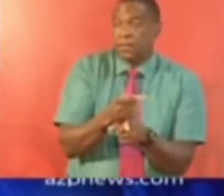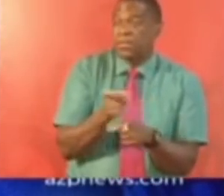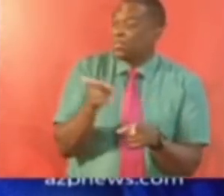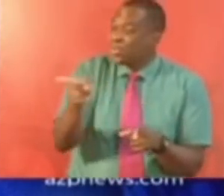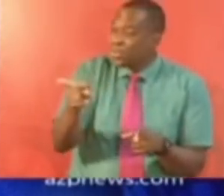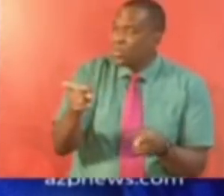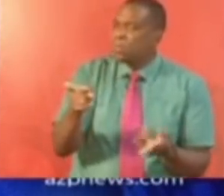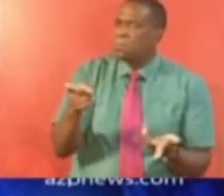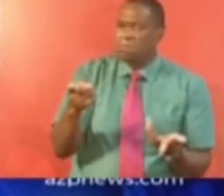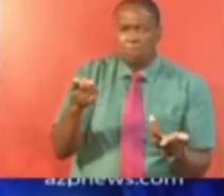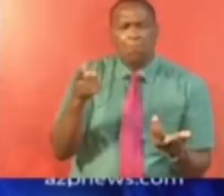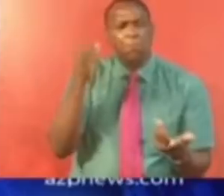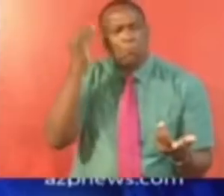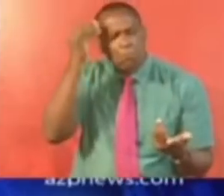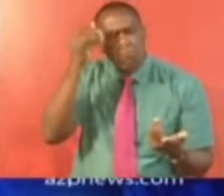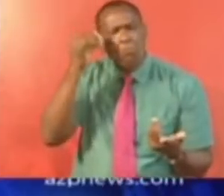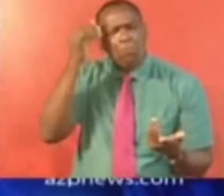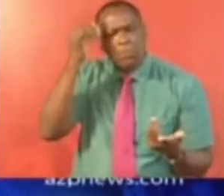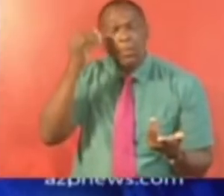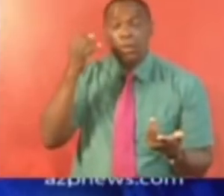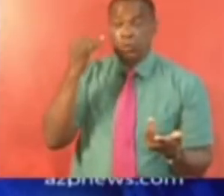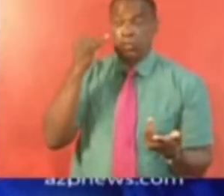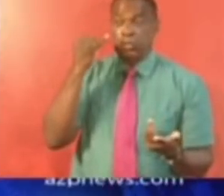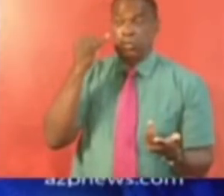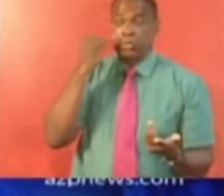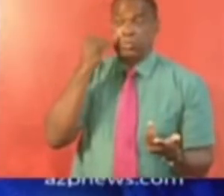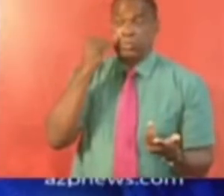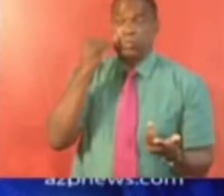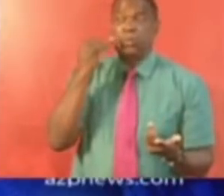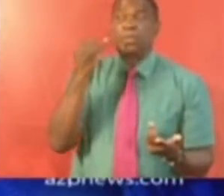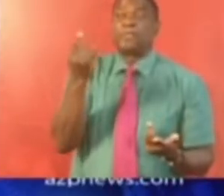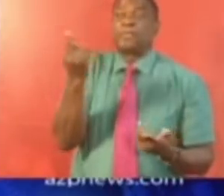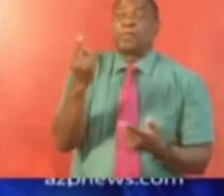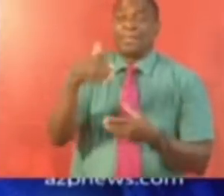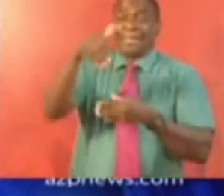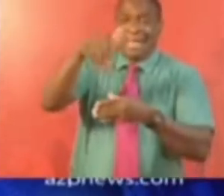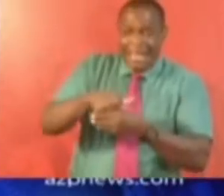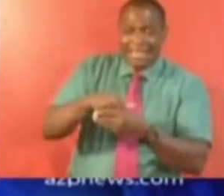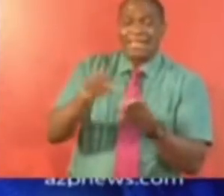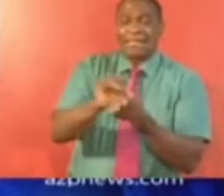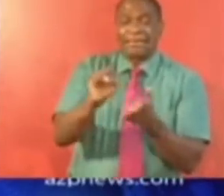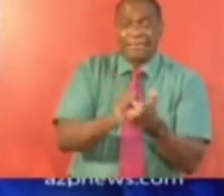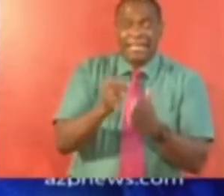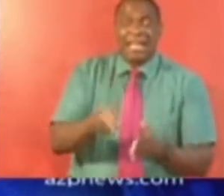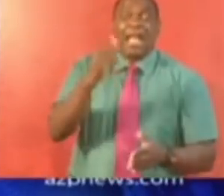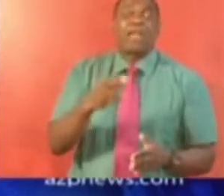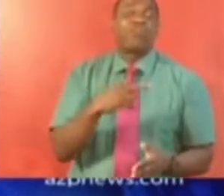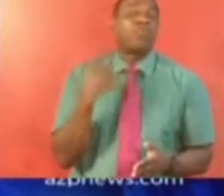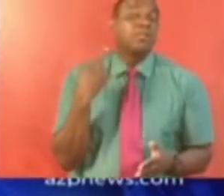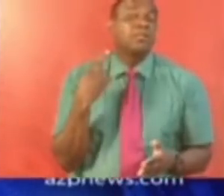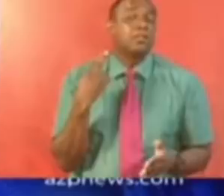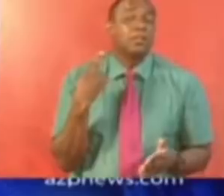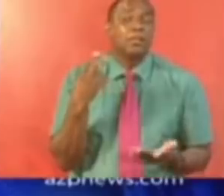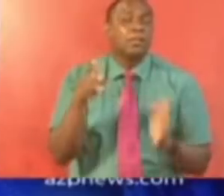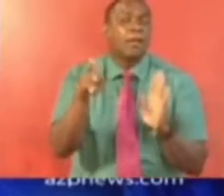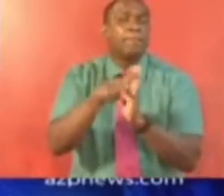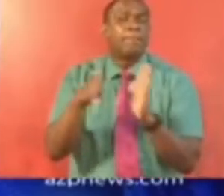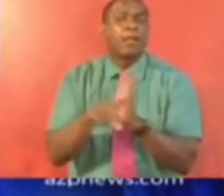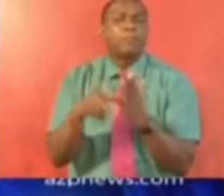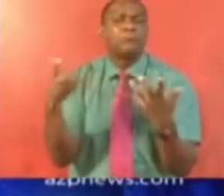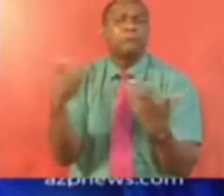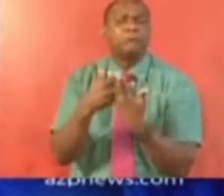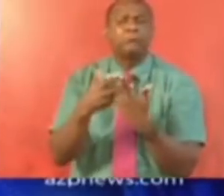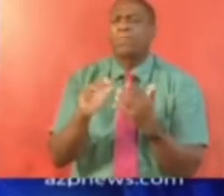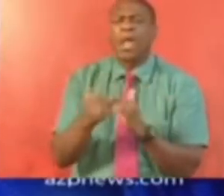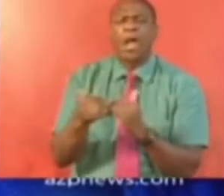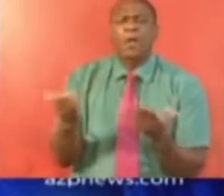into consideration that, in other words, if someone is in a state that could be considered high risk, how is exactly the policy going to work with that? And